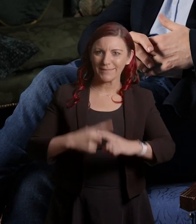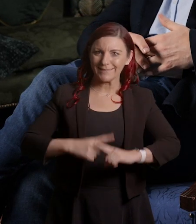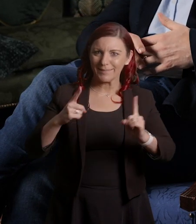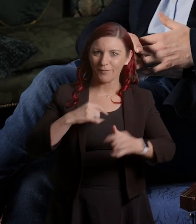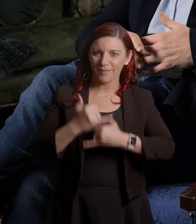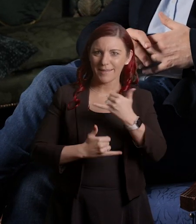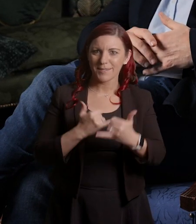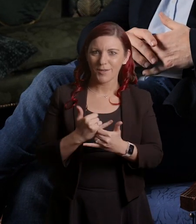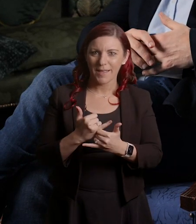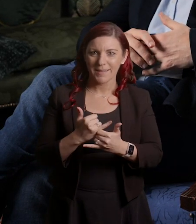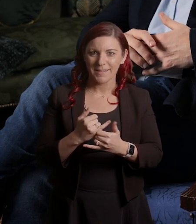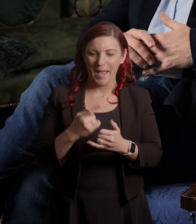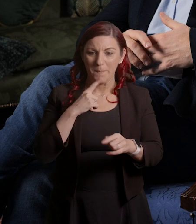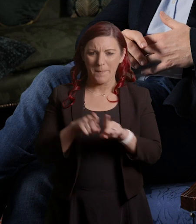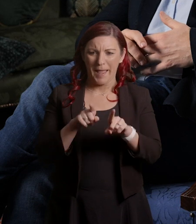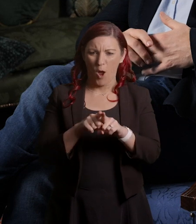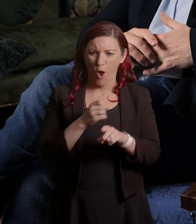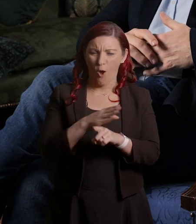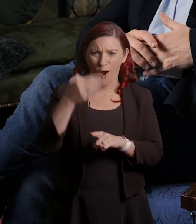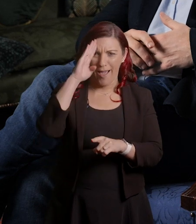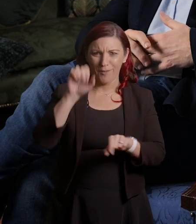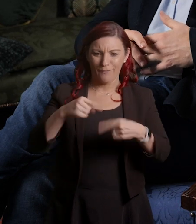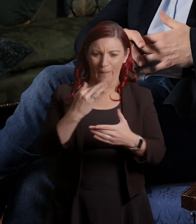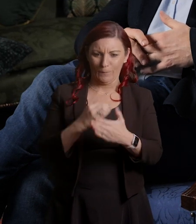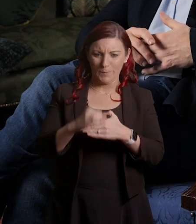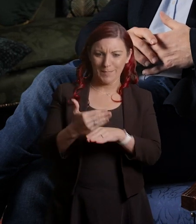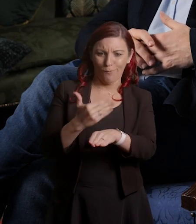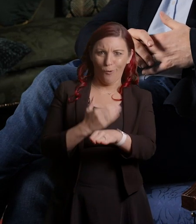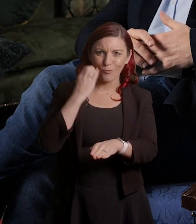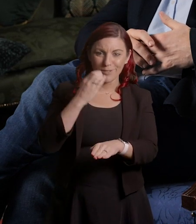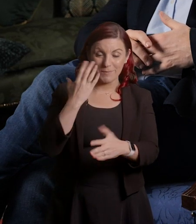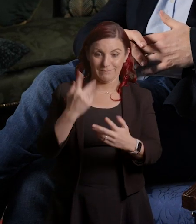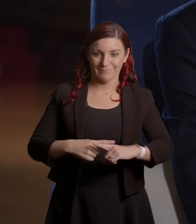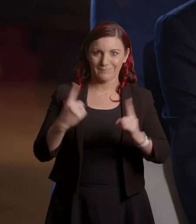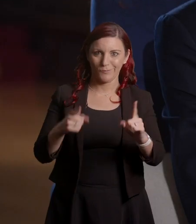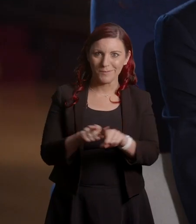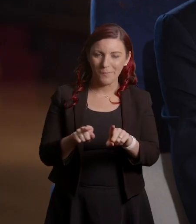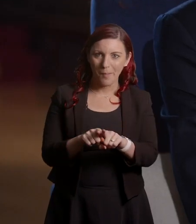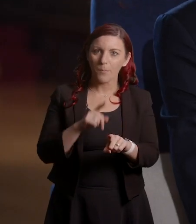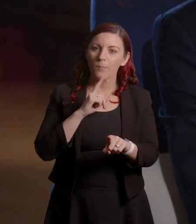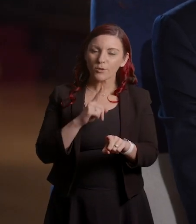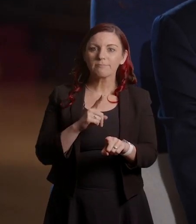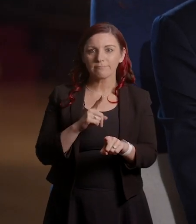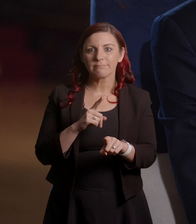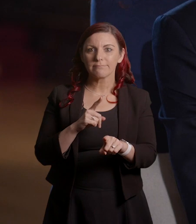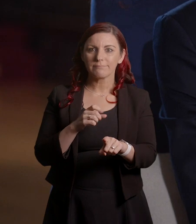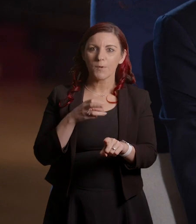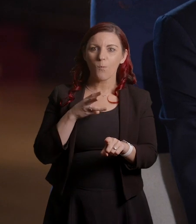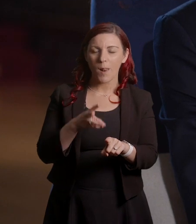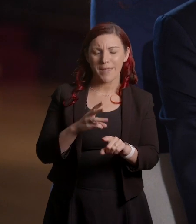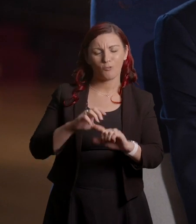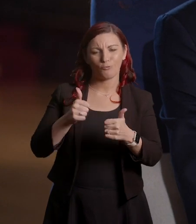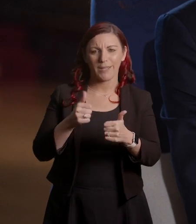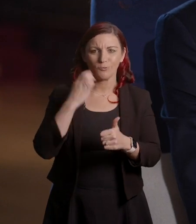circumstances, and playing an All-Ireland final a couple of days before Christmas. But it's going to be a